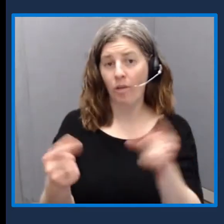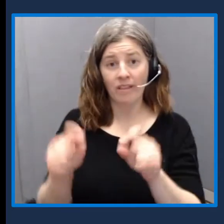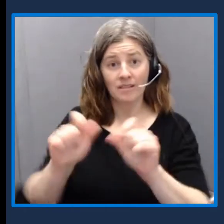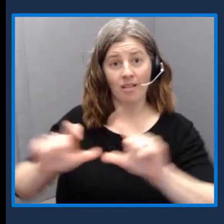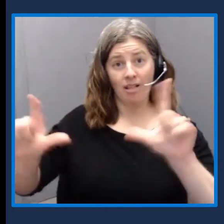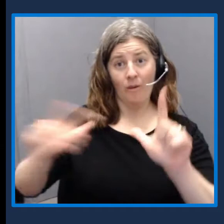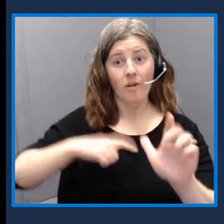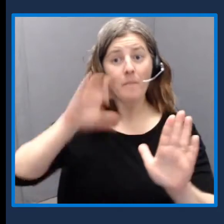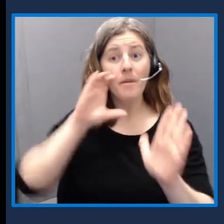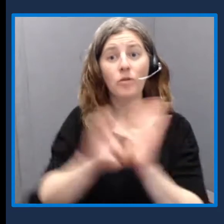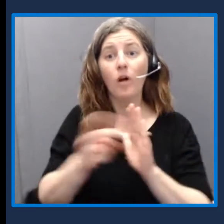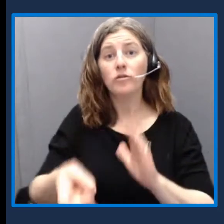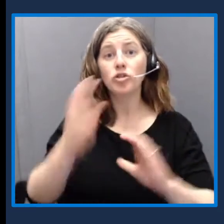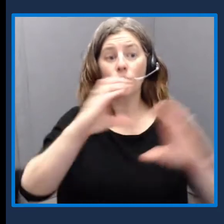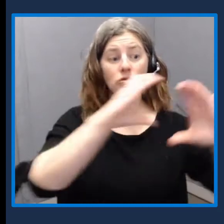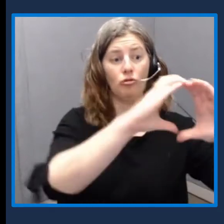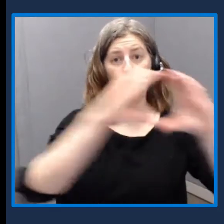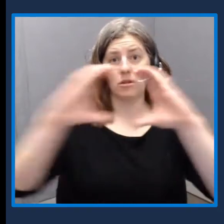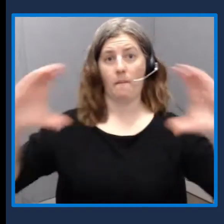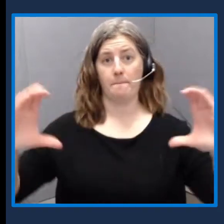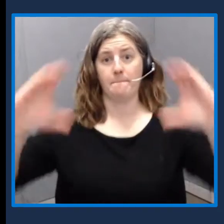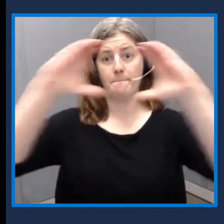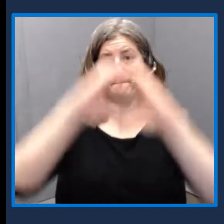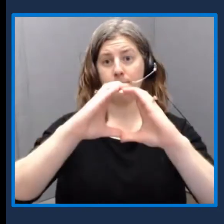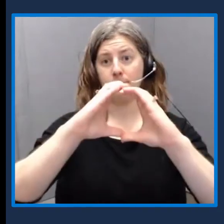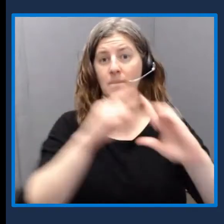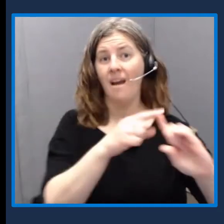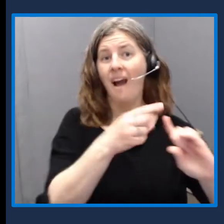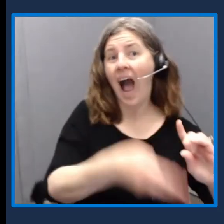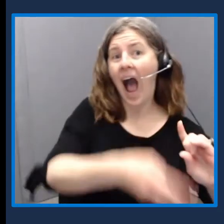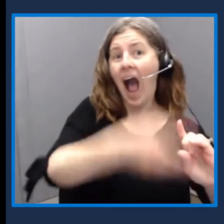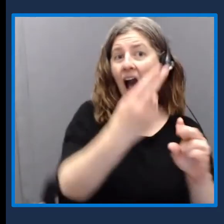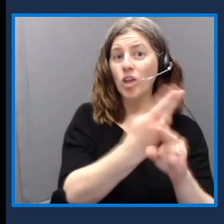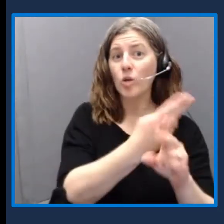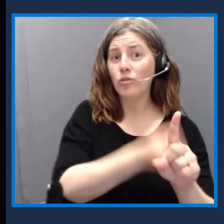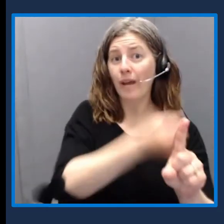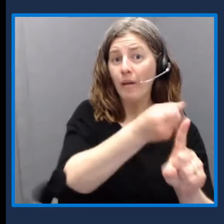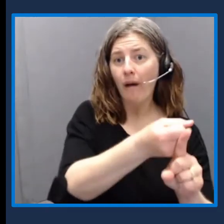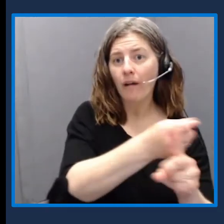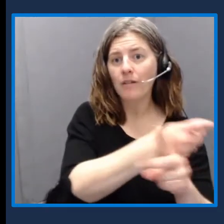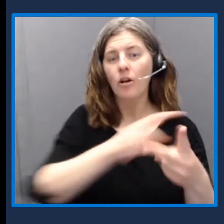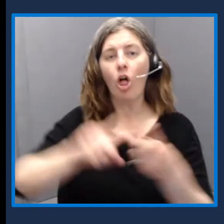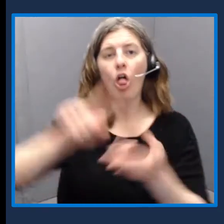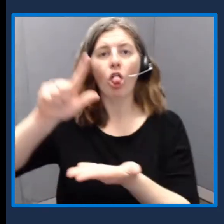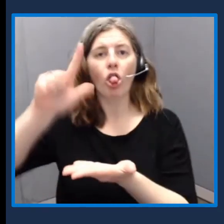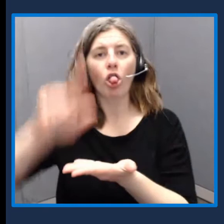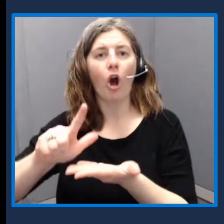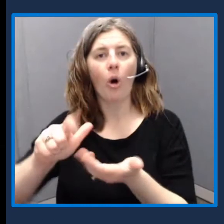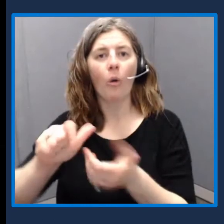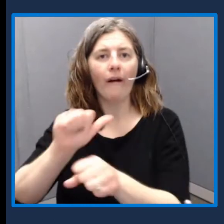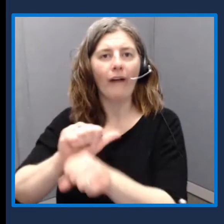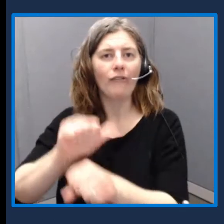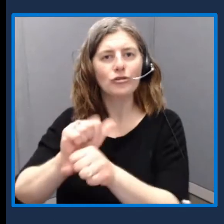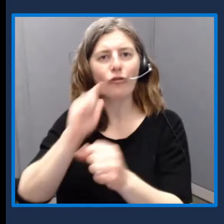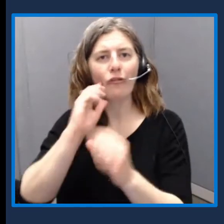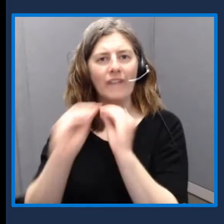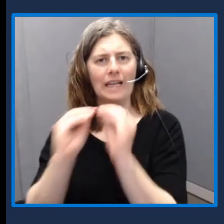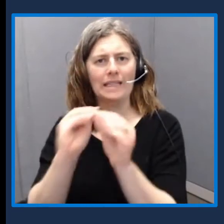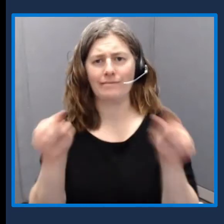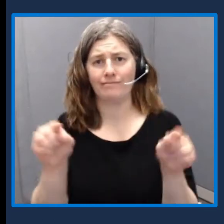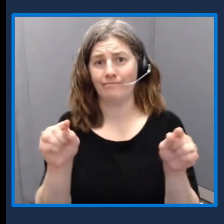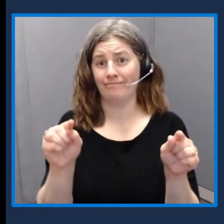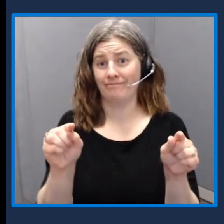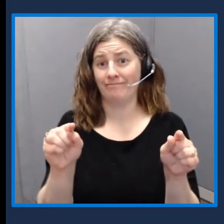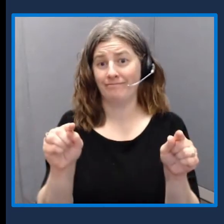of 2 intersecting circles, one labeled high user impact and the other labeled low effort to fix. As you might guess,